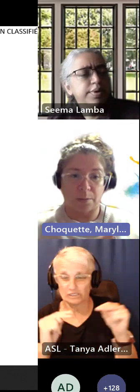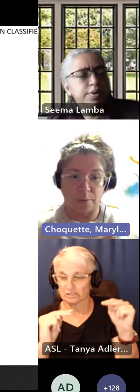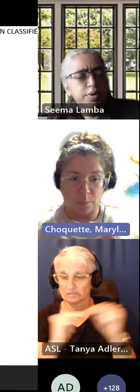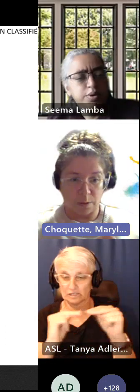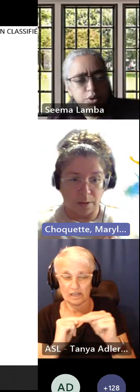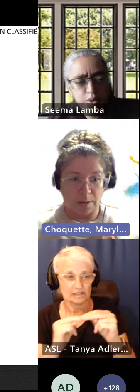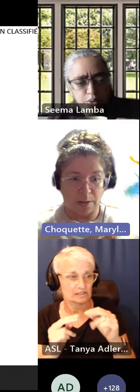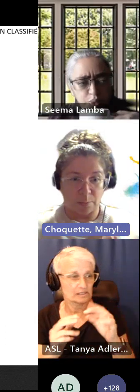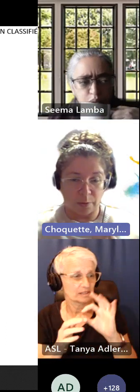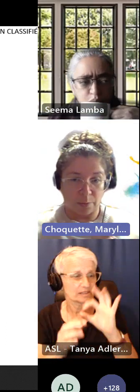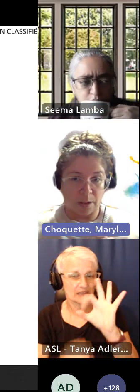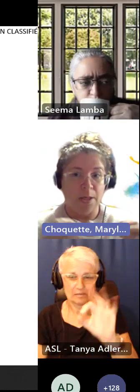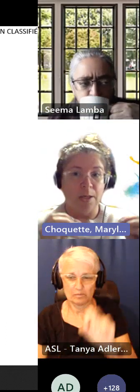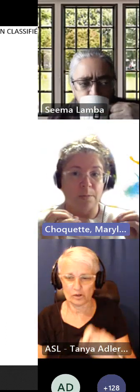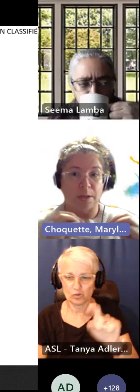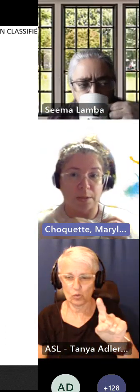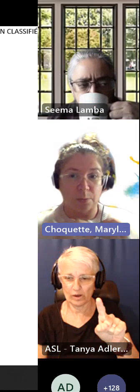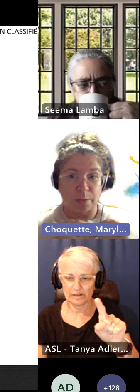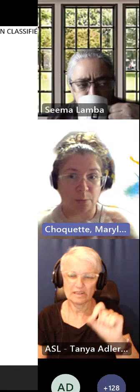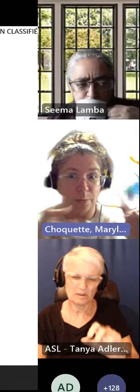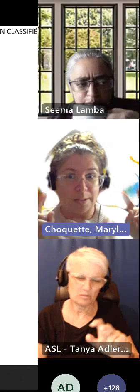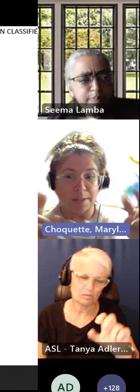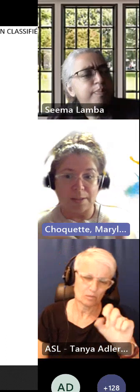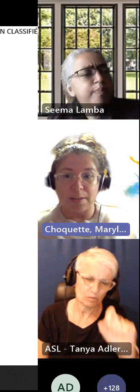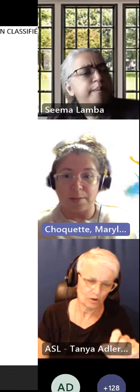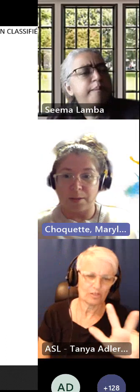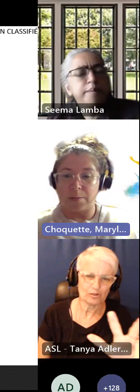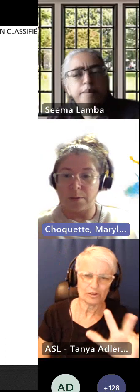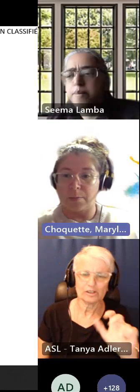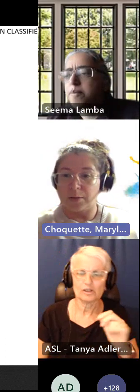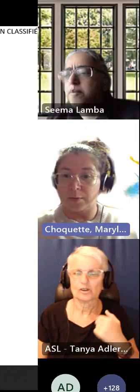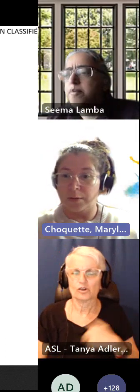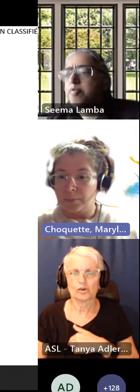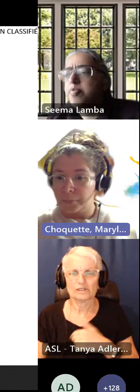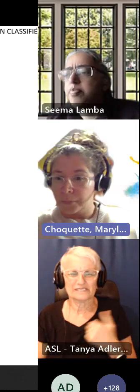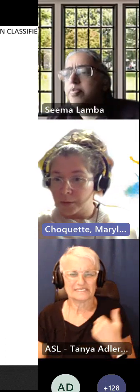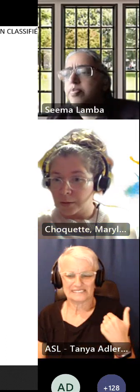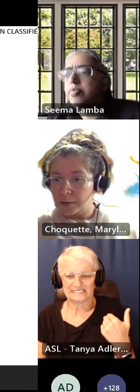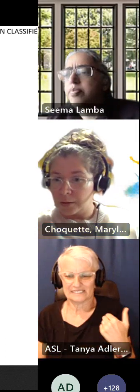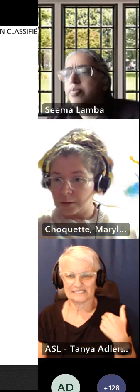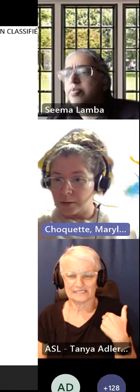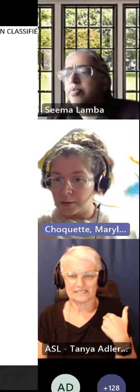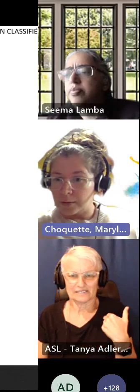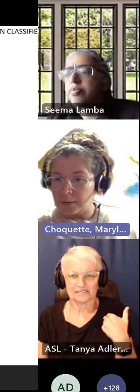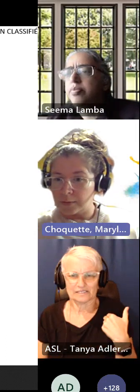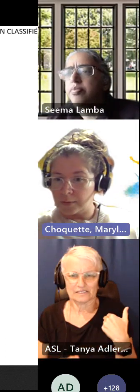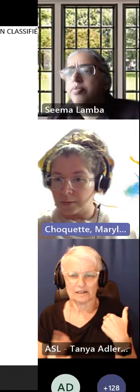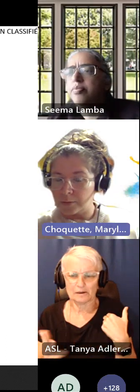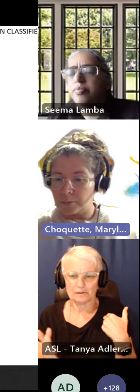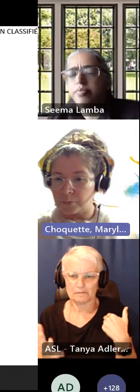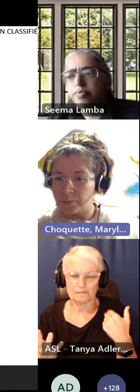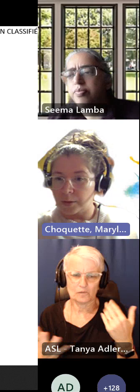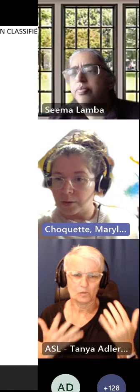the 9.1 and 9.3, because we recently came about